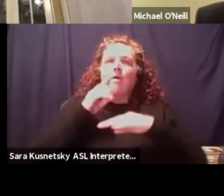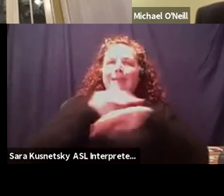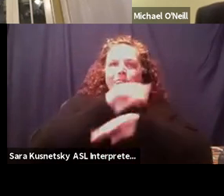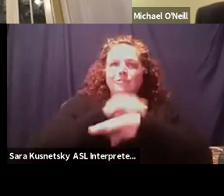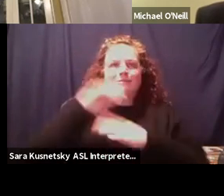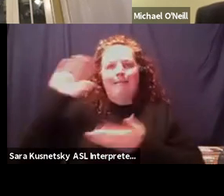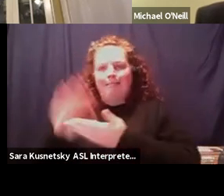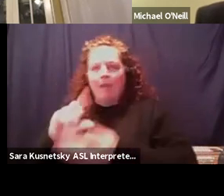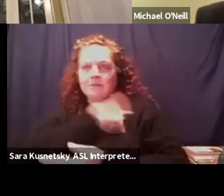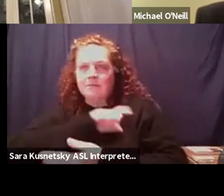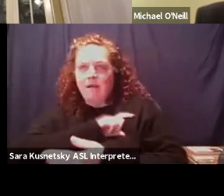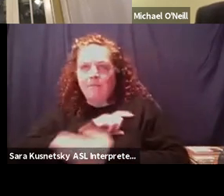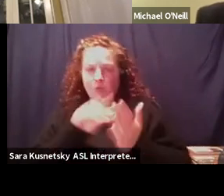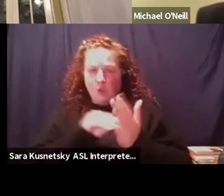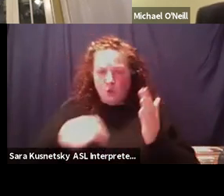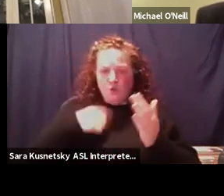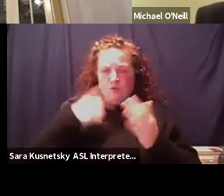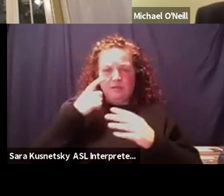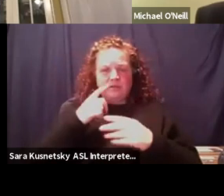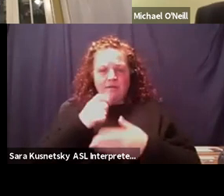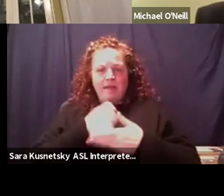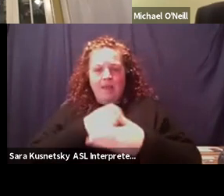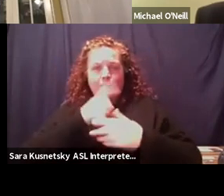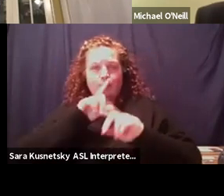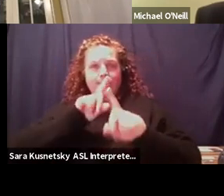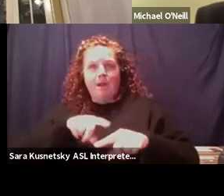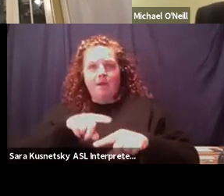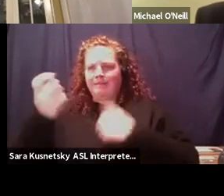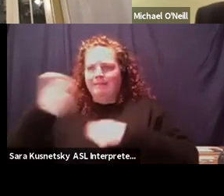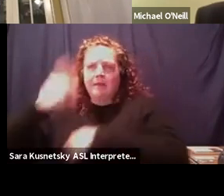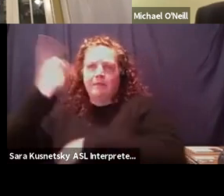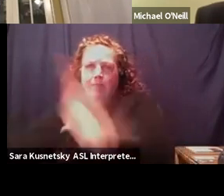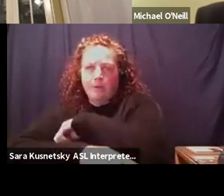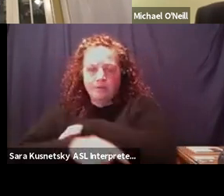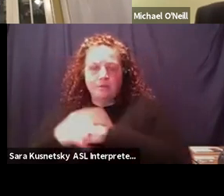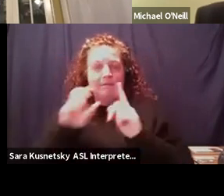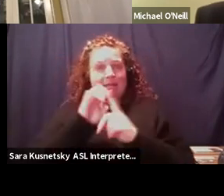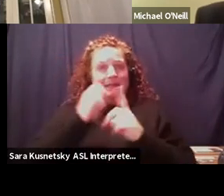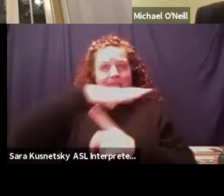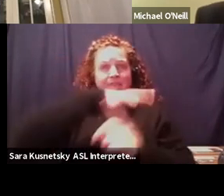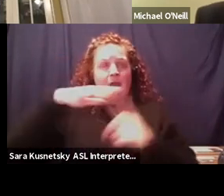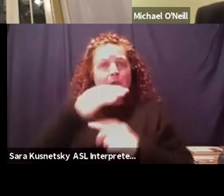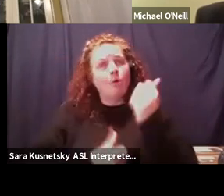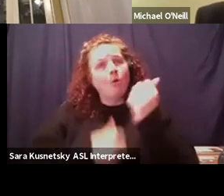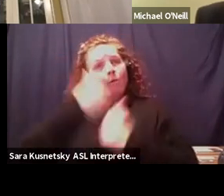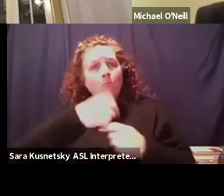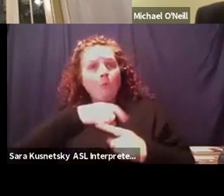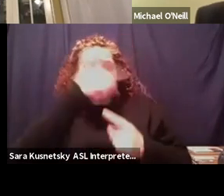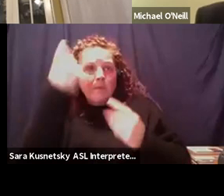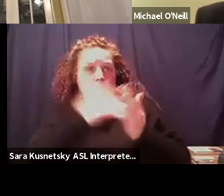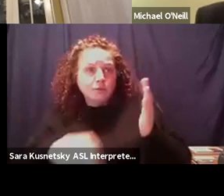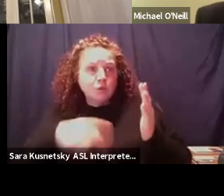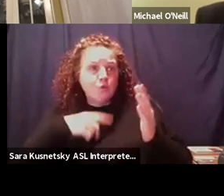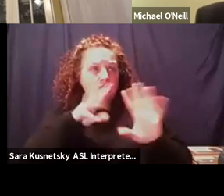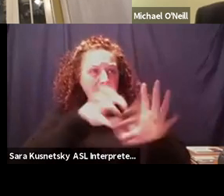help a student with the way they respond to a situation rather than punish them. With the environment most black students come from, they already deal with a great